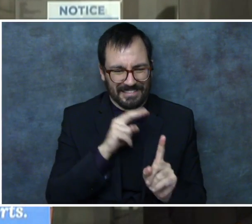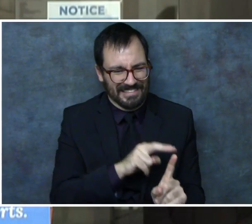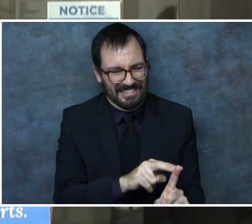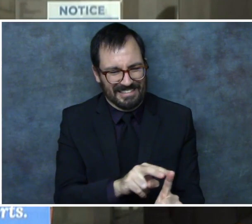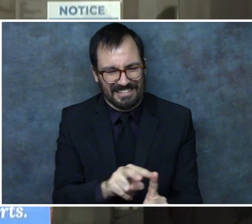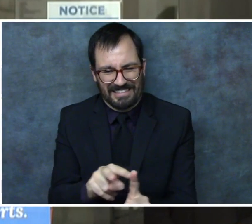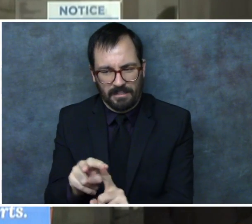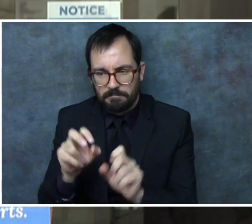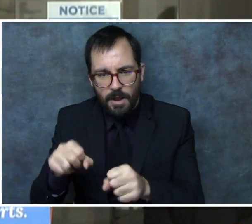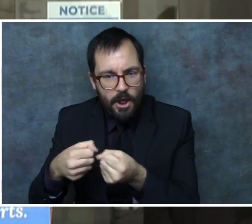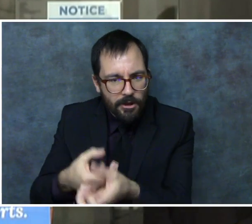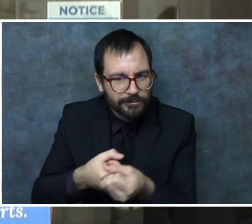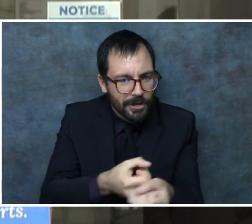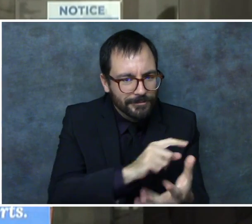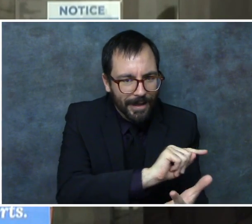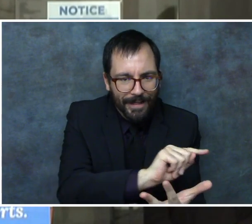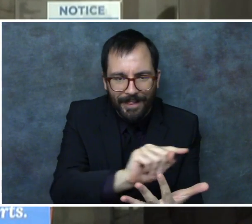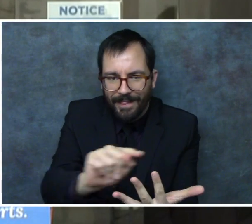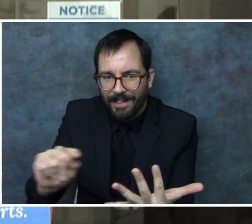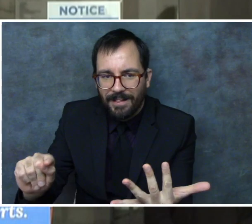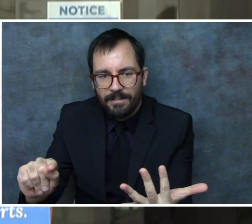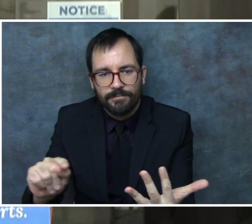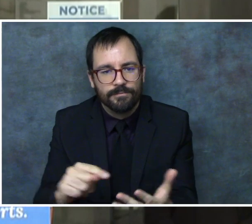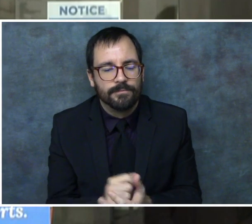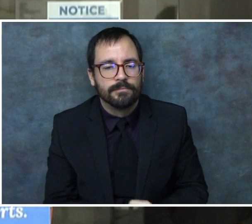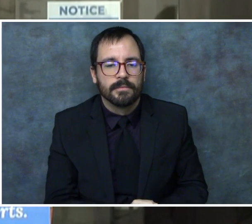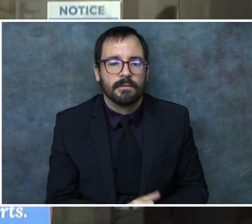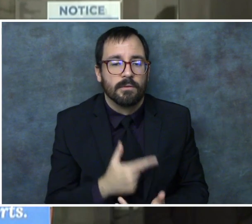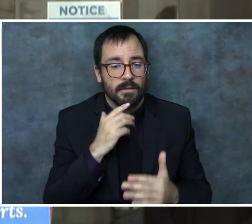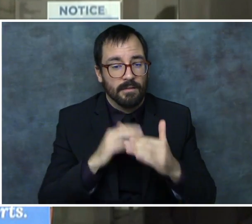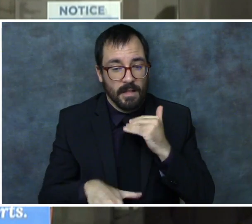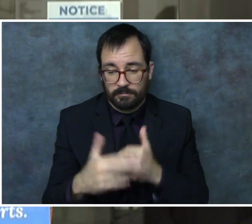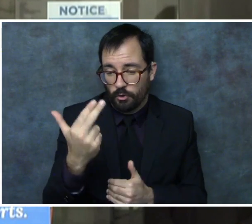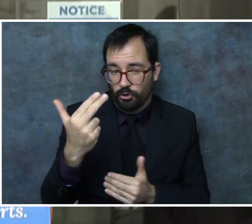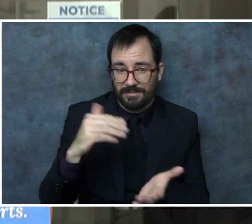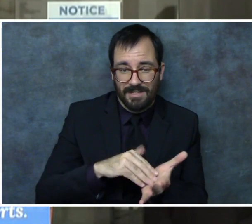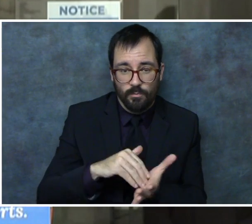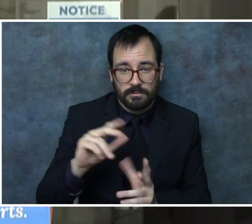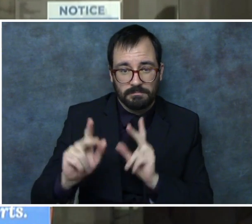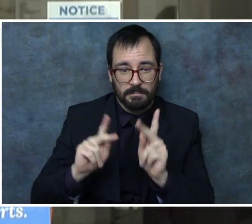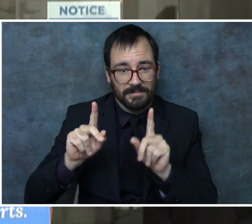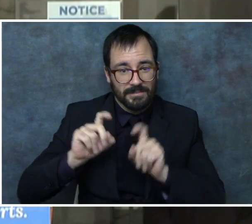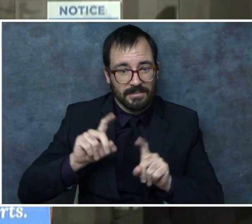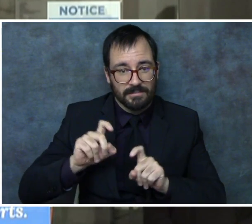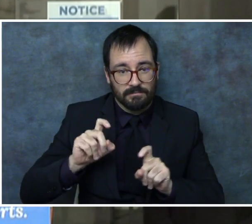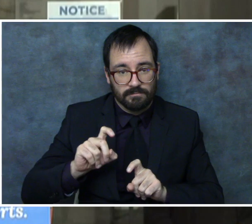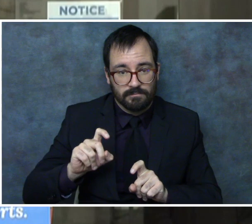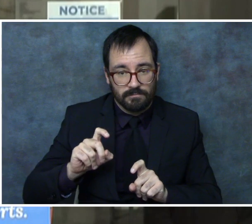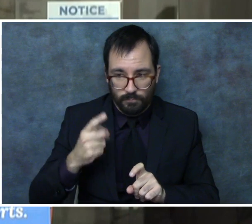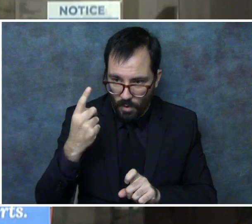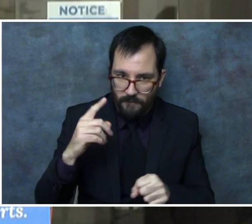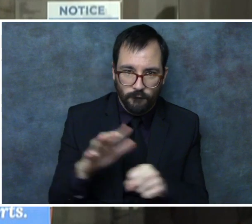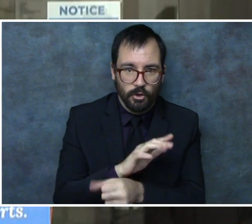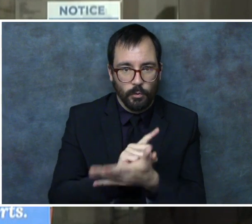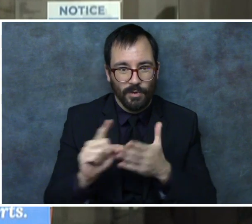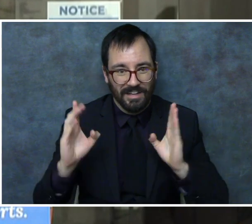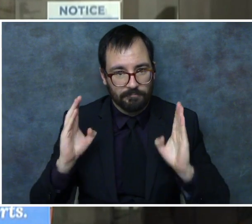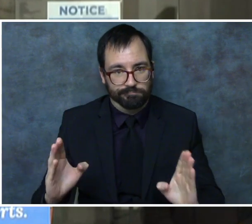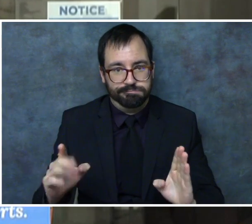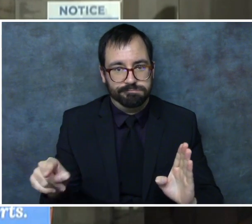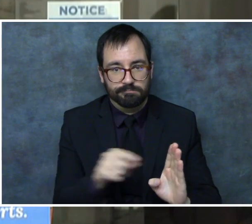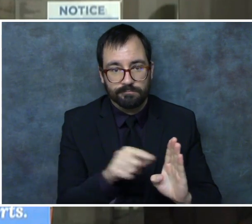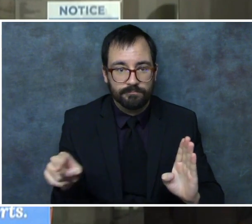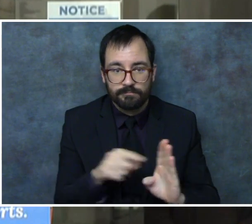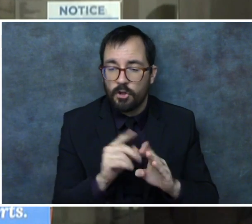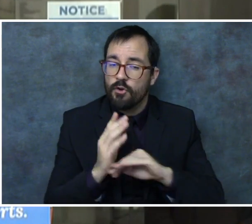than 13,000 people tested in the last full week of data, and over 500 tested positive. So we're not talking about huge